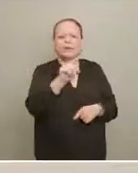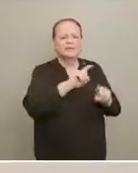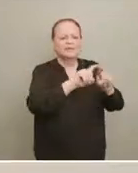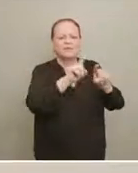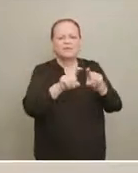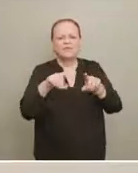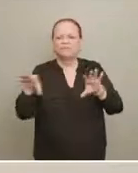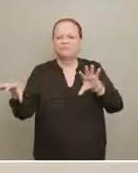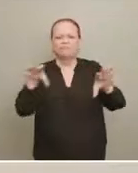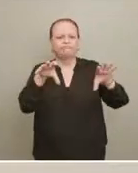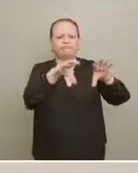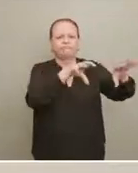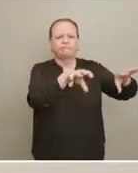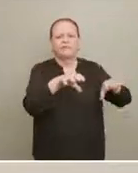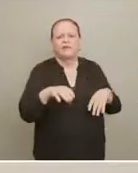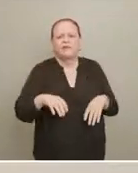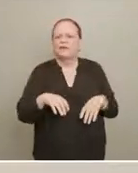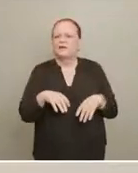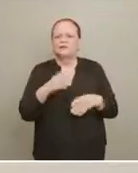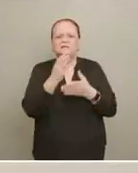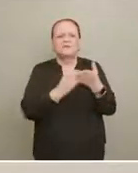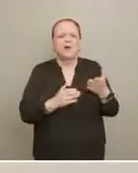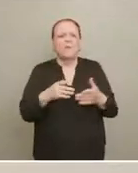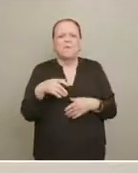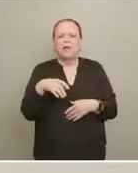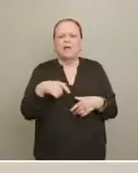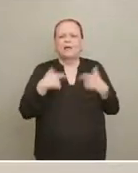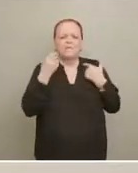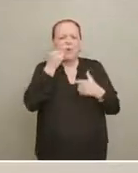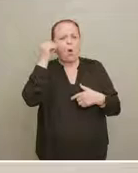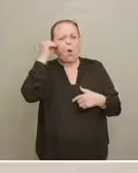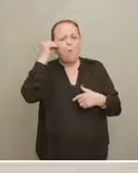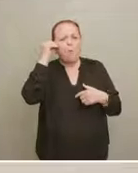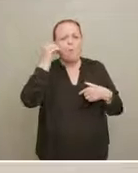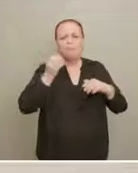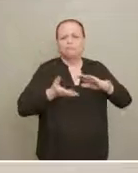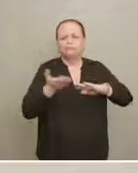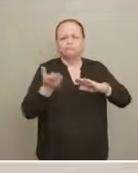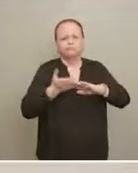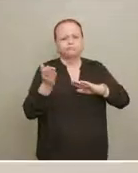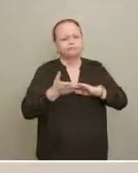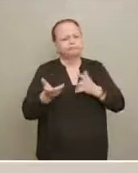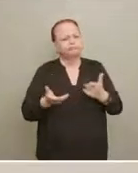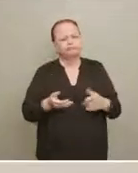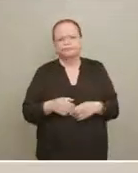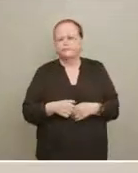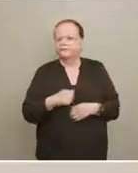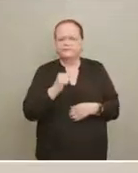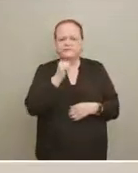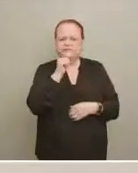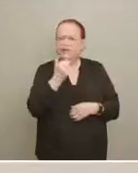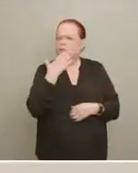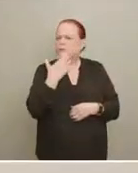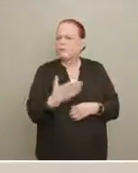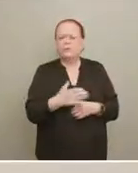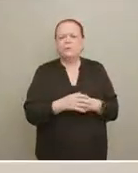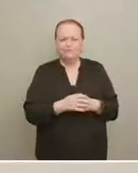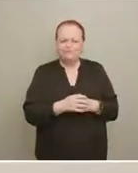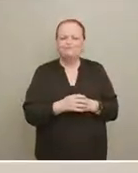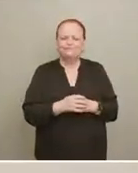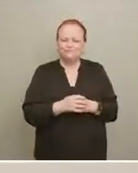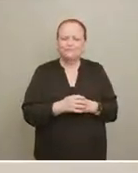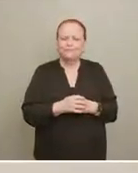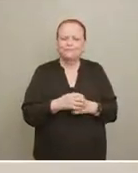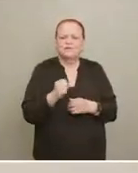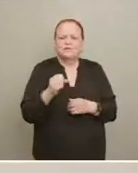with unscrupulous sober living home operators is preferable for Orange County. So I'm excited to be here and hear from